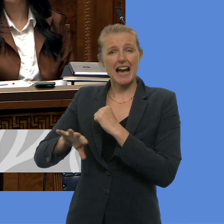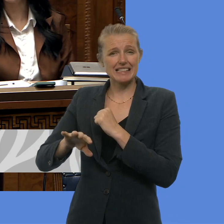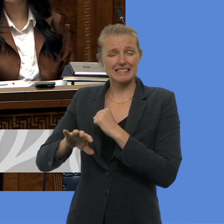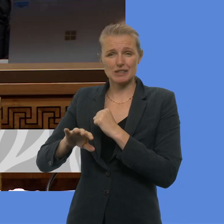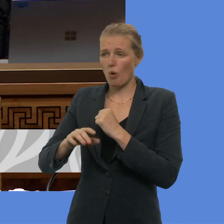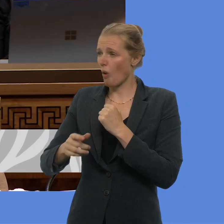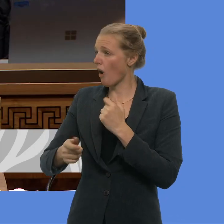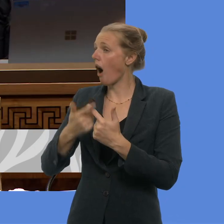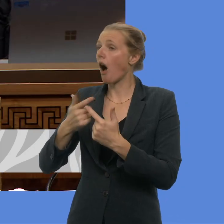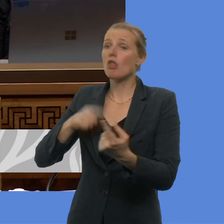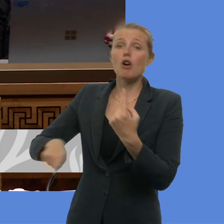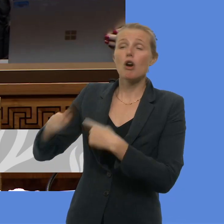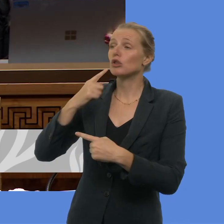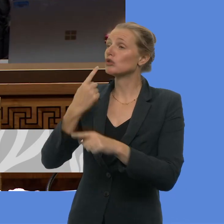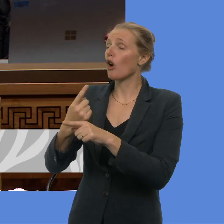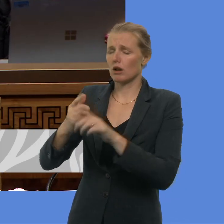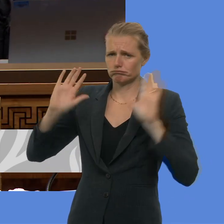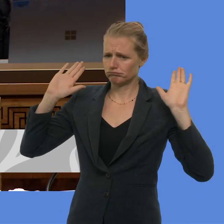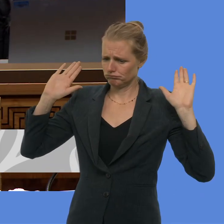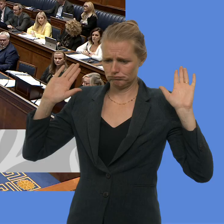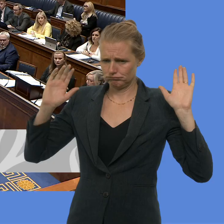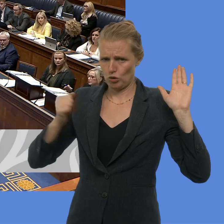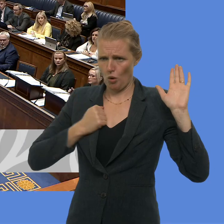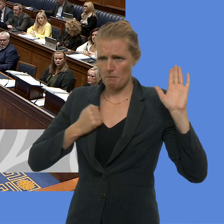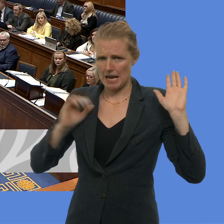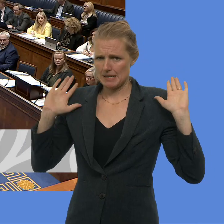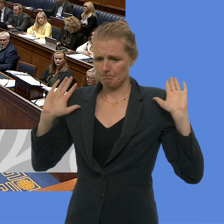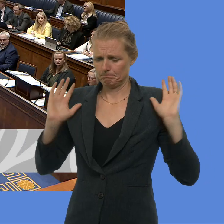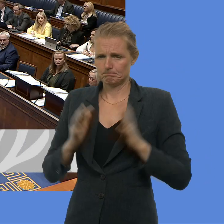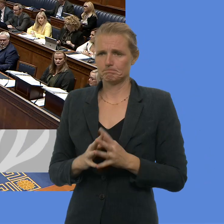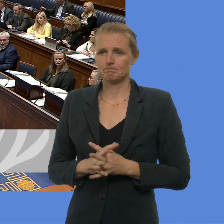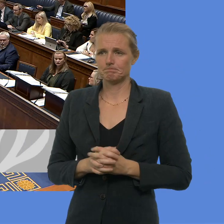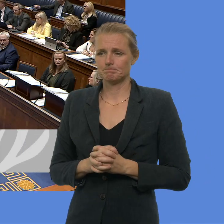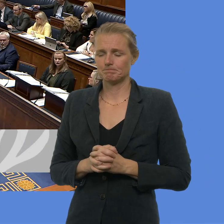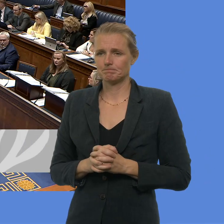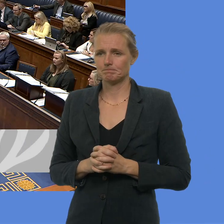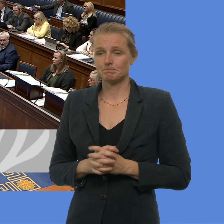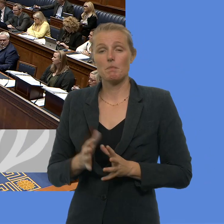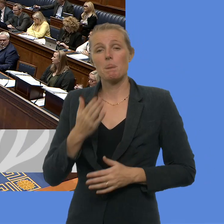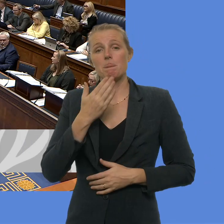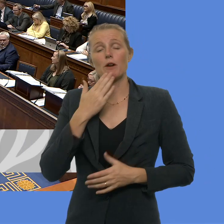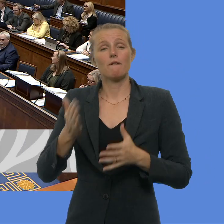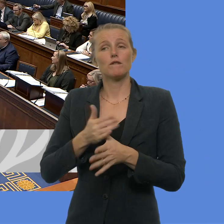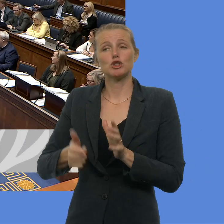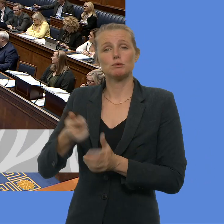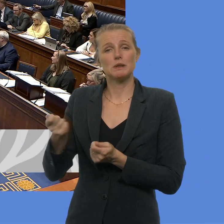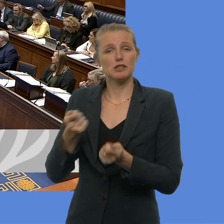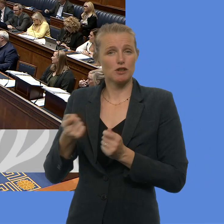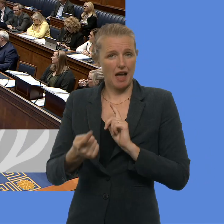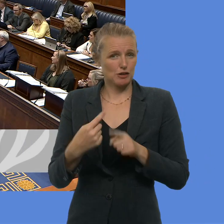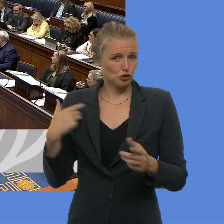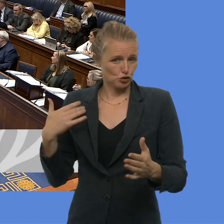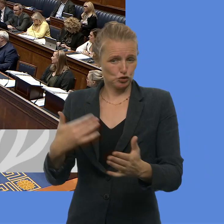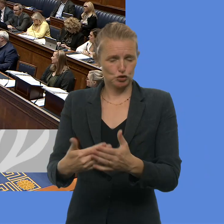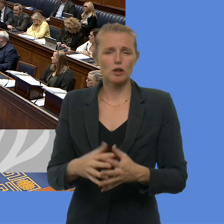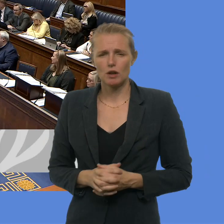any other public forum are for them to answer for. Paula Bradshaw. Speaker, and thank you, First Minister, for your answers so far. So